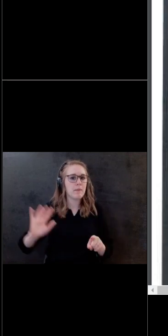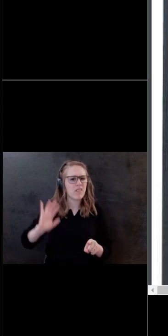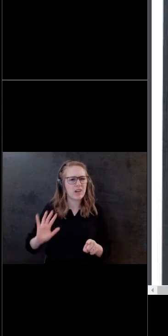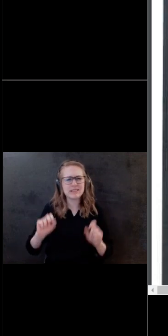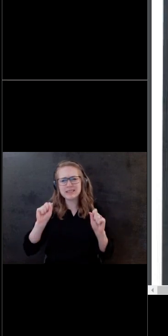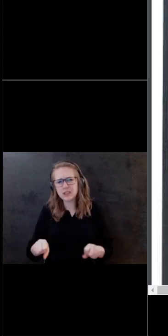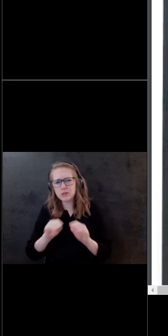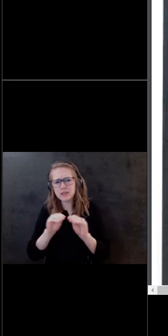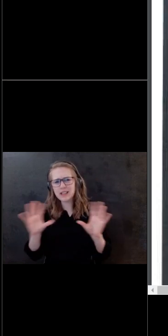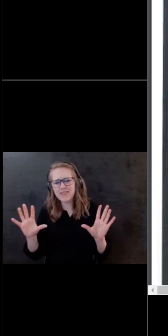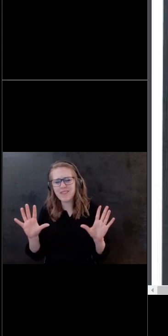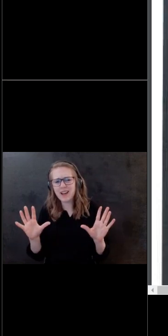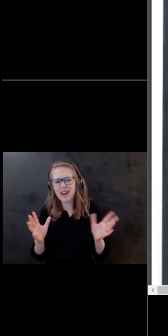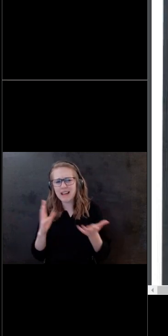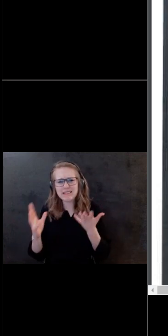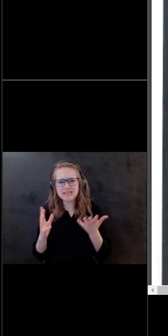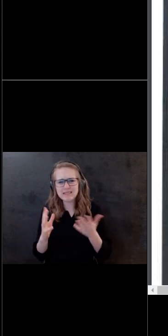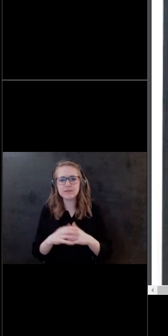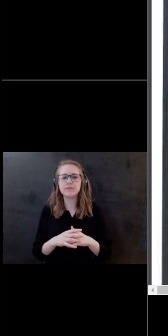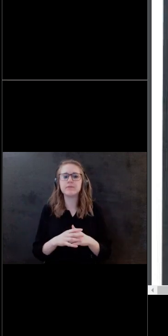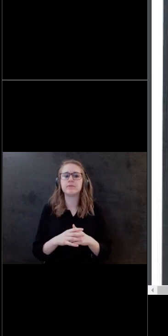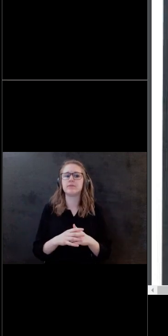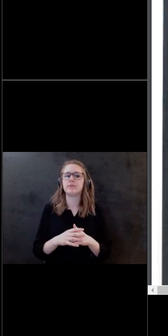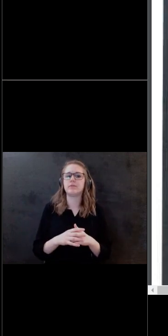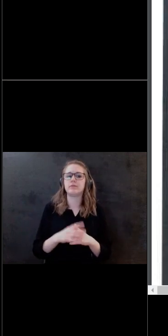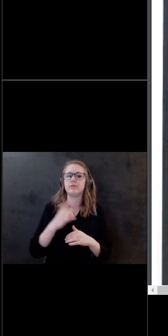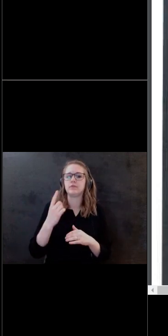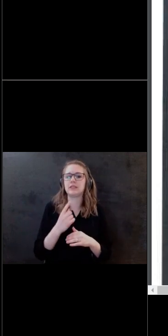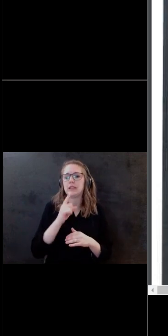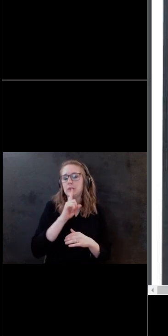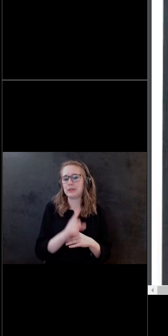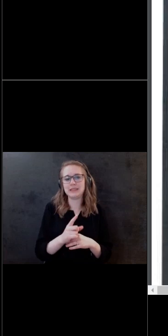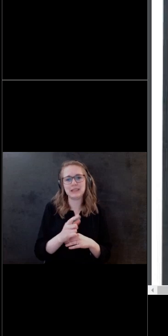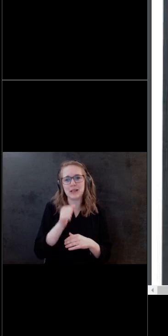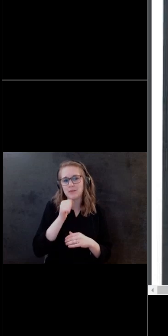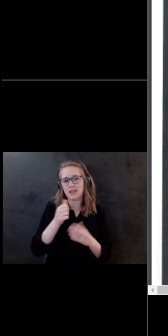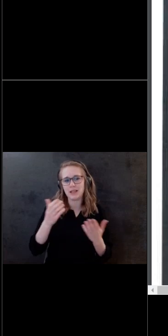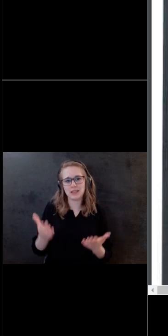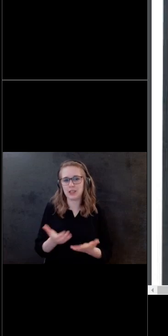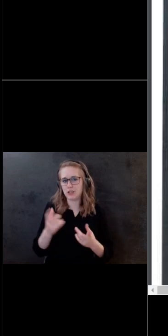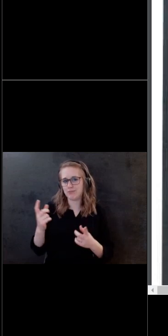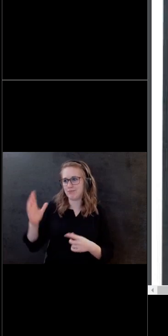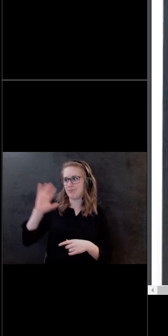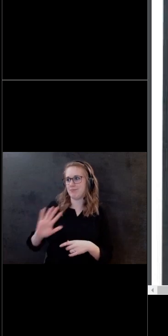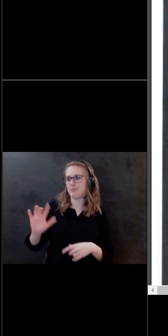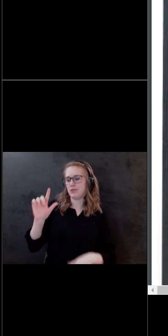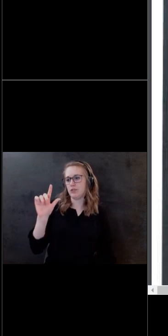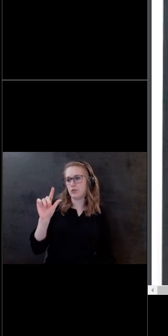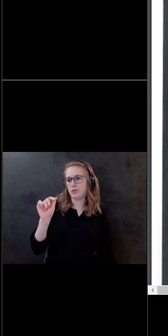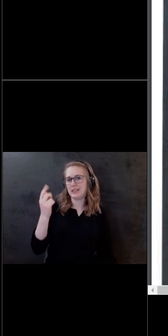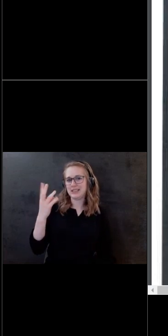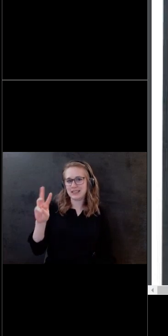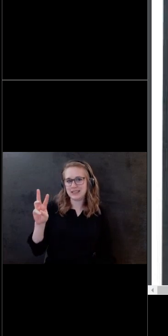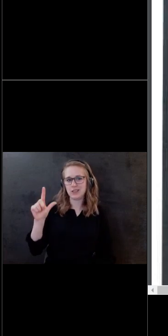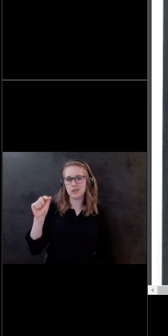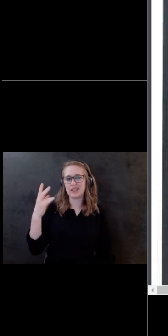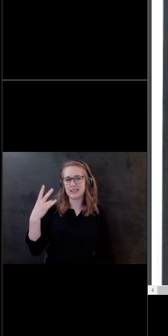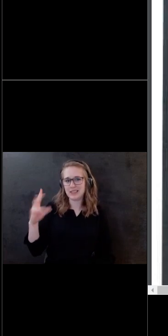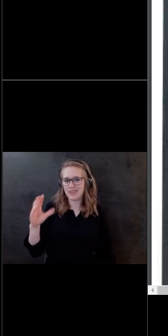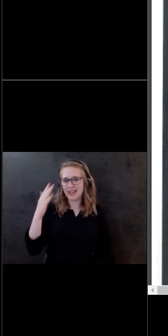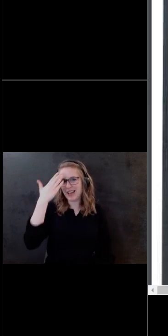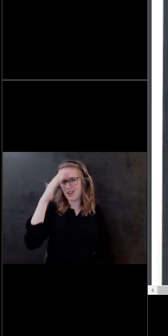clarify that? I really don't have, again, not being here back in 2016-17, I don't know what the